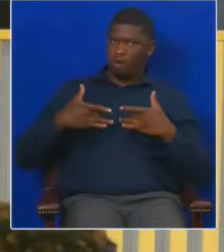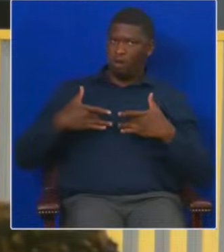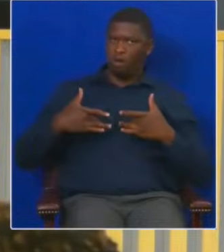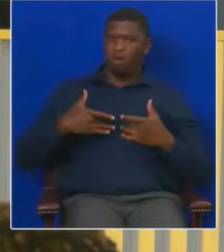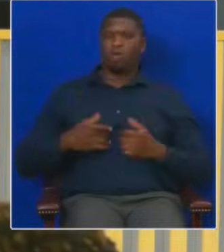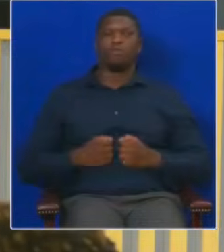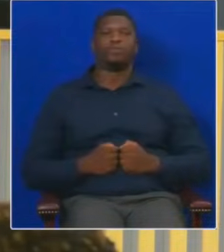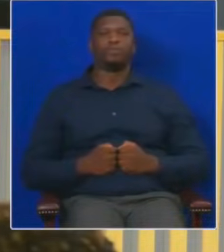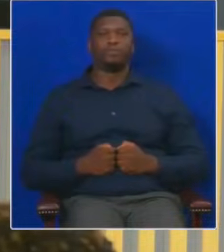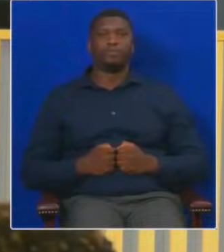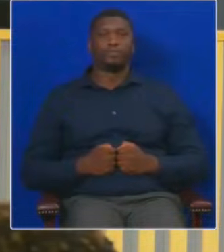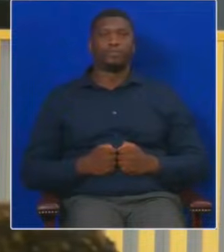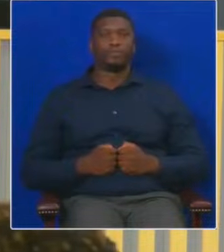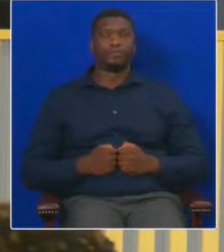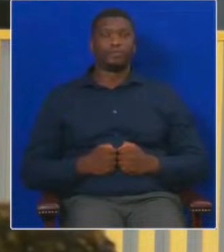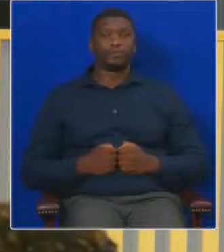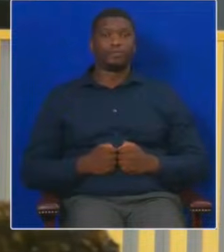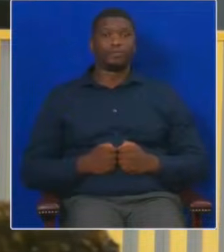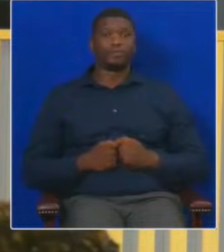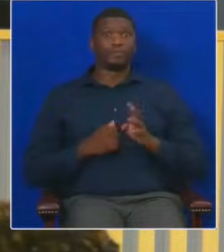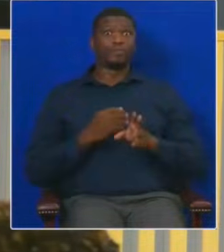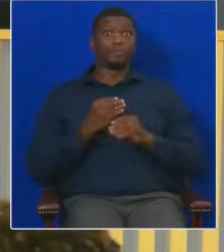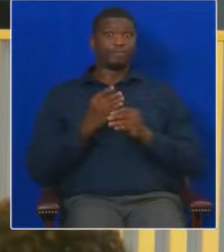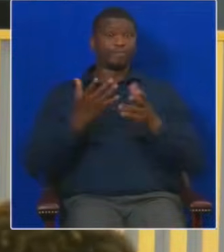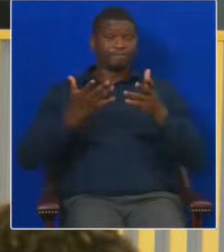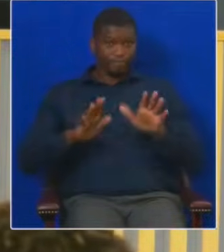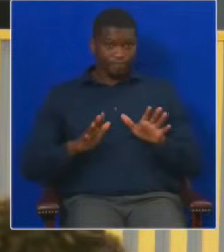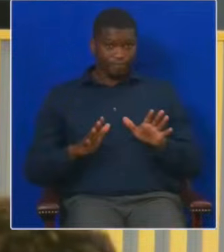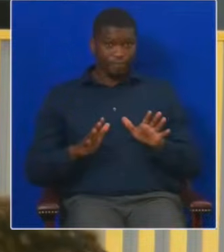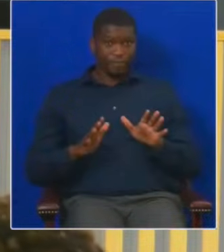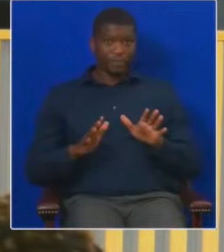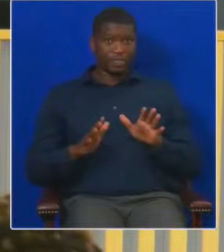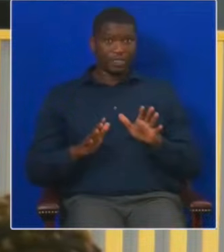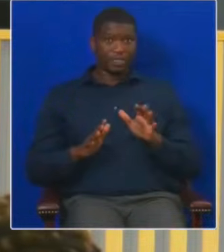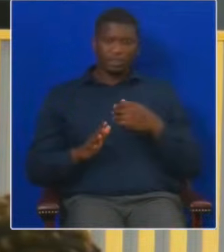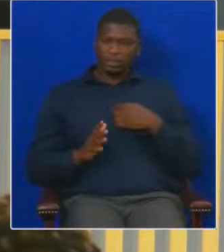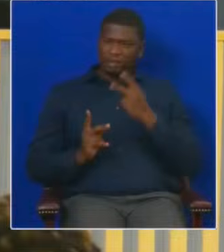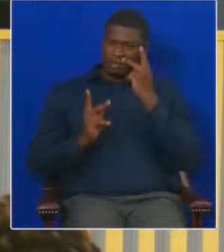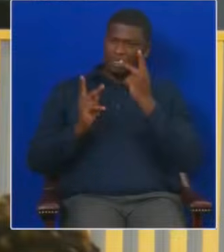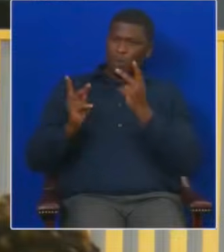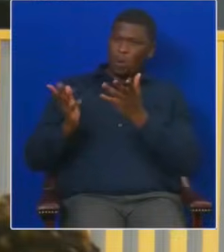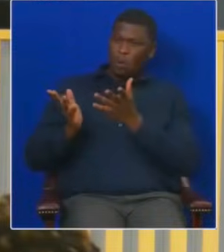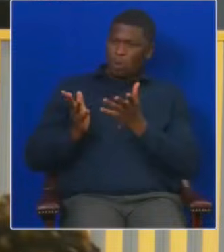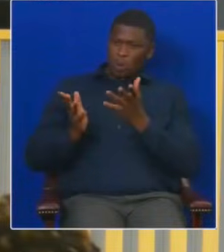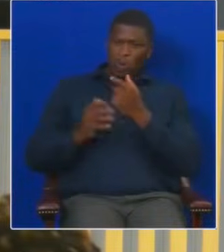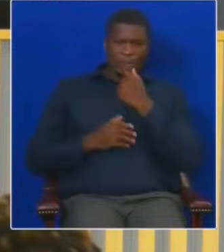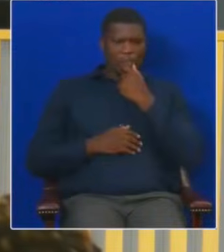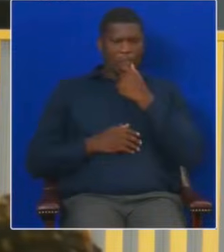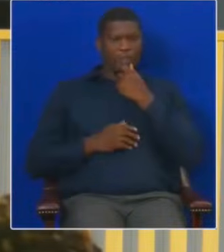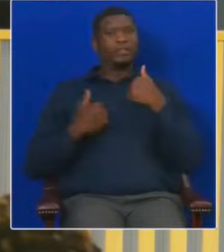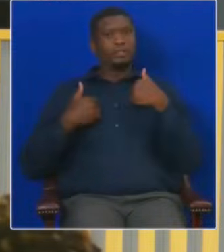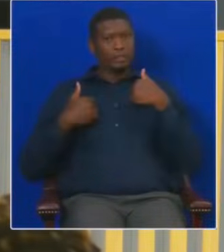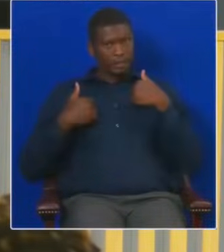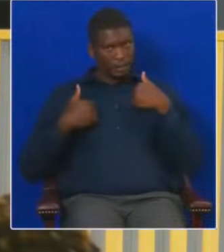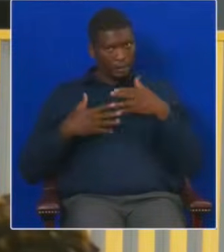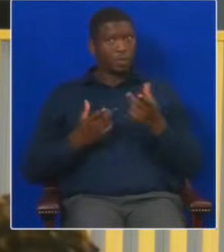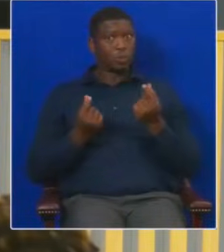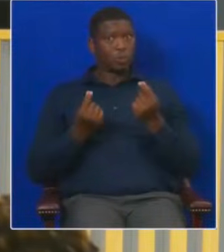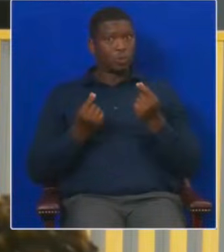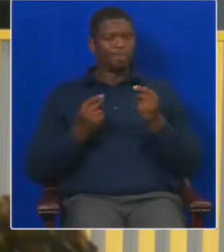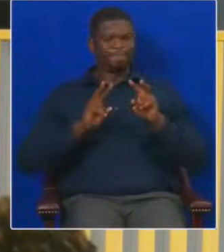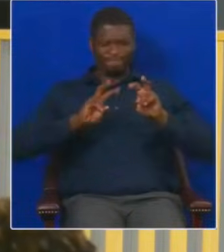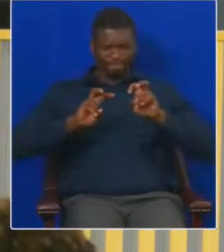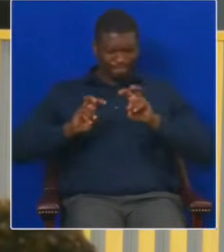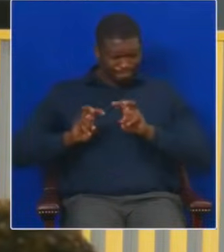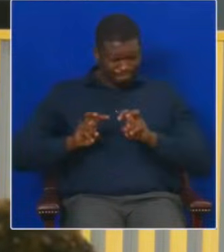And we then took steps in investigating that to